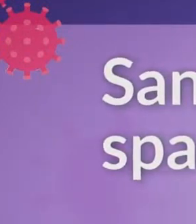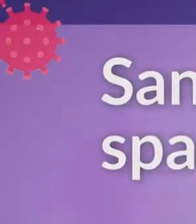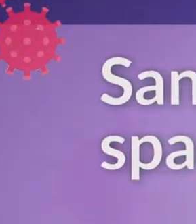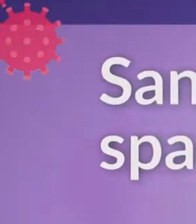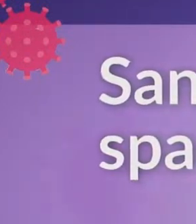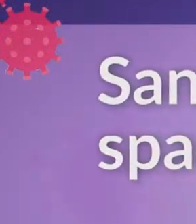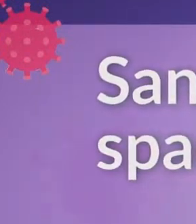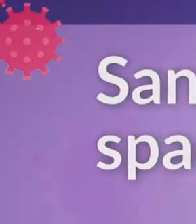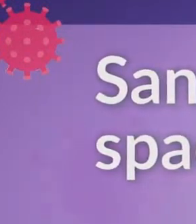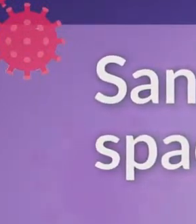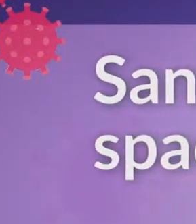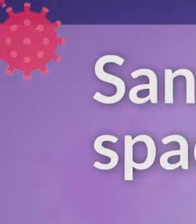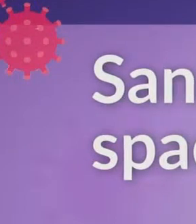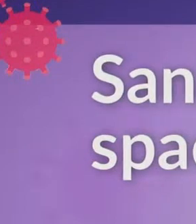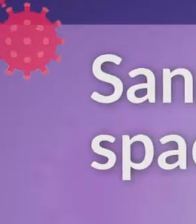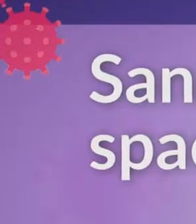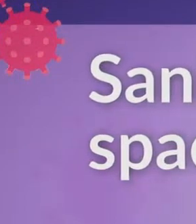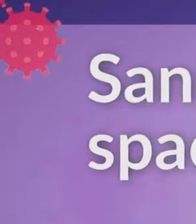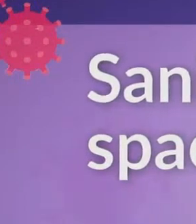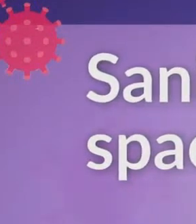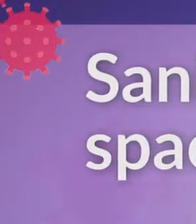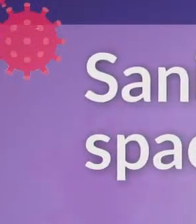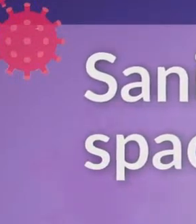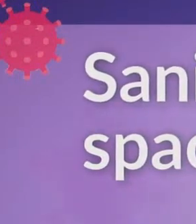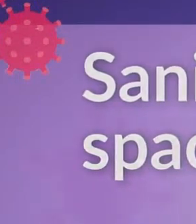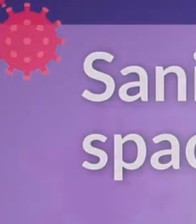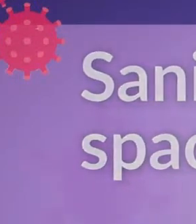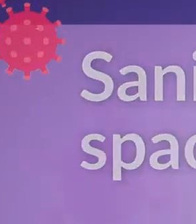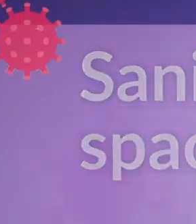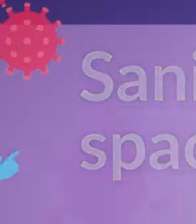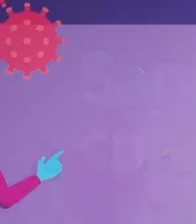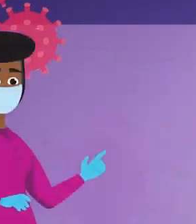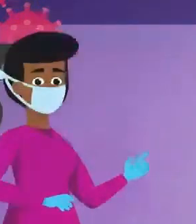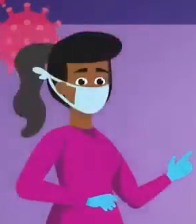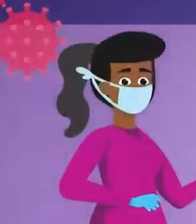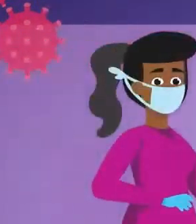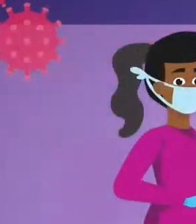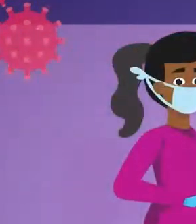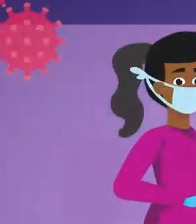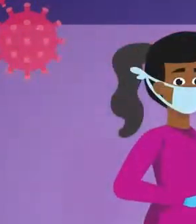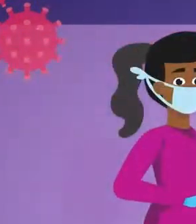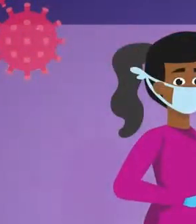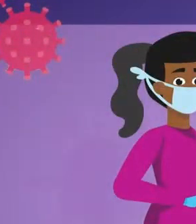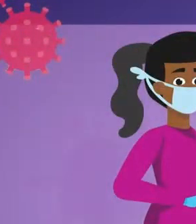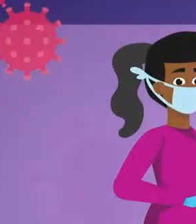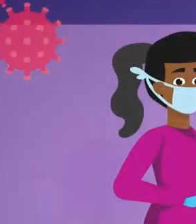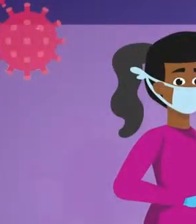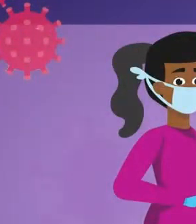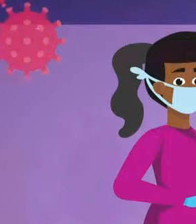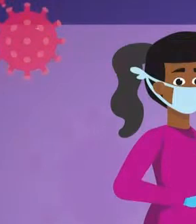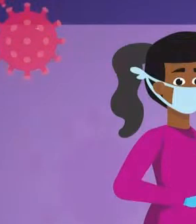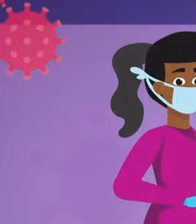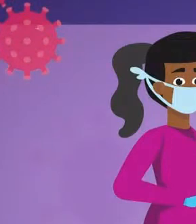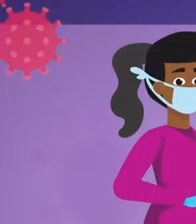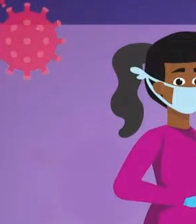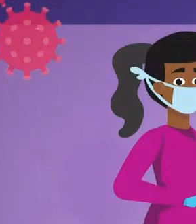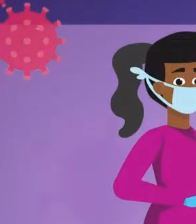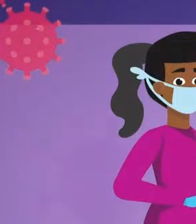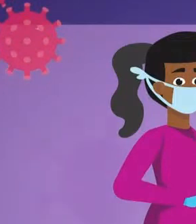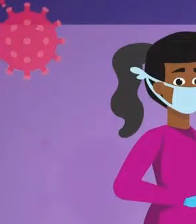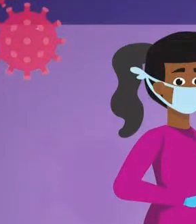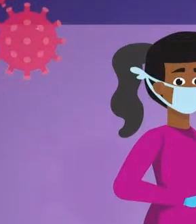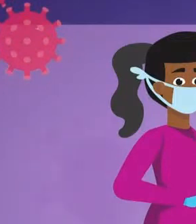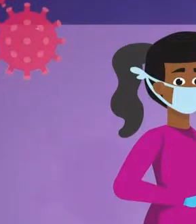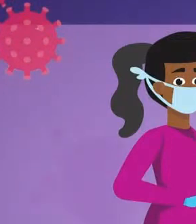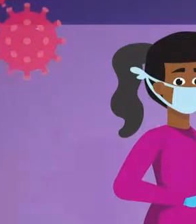with a cleaning solution containing at least 60% alcohol. Mandate the wearing of protective face coverings, such as cloth